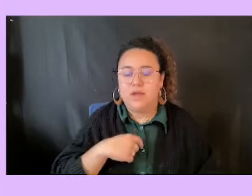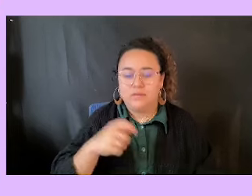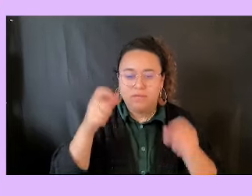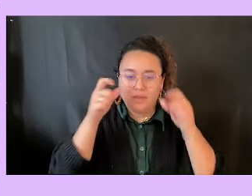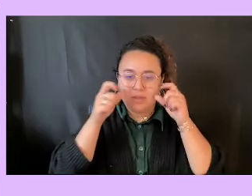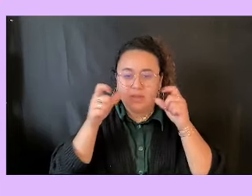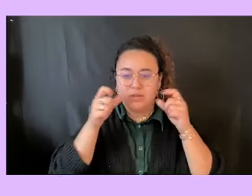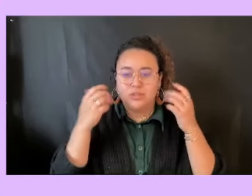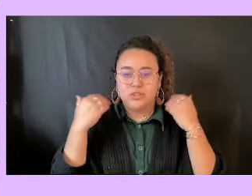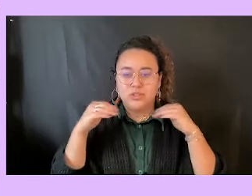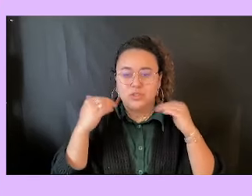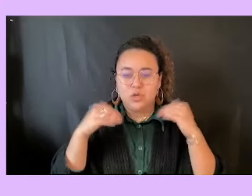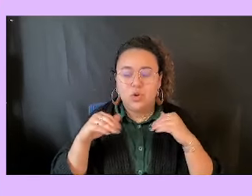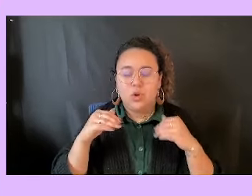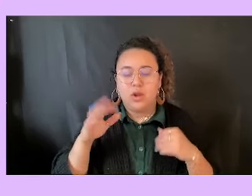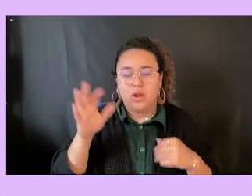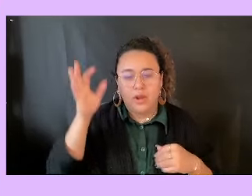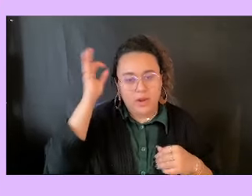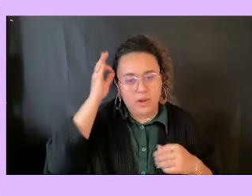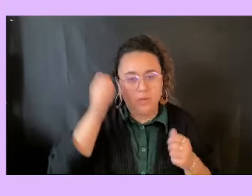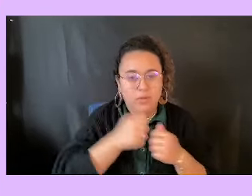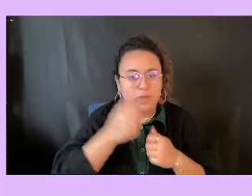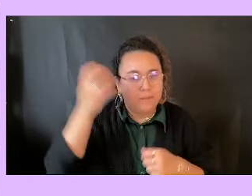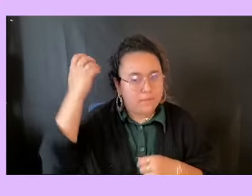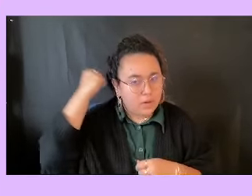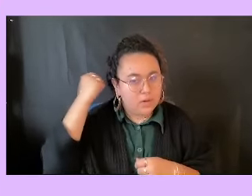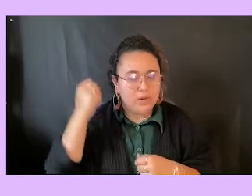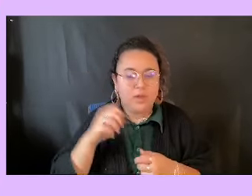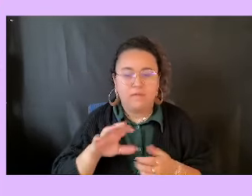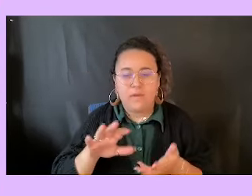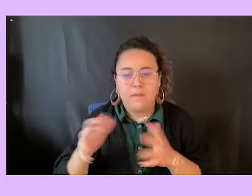short hair with a ponytail and a kind of a messy bun.